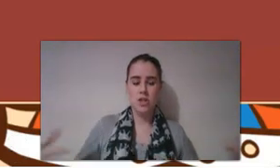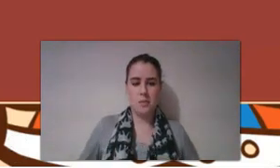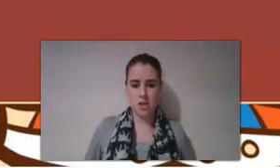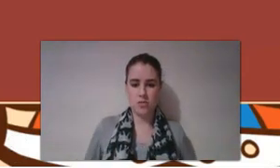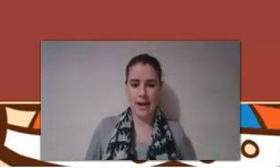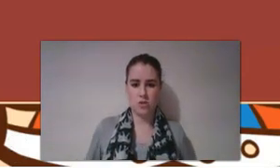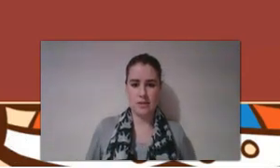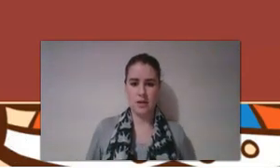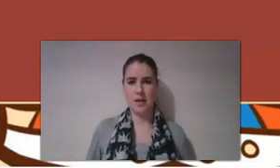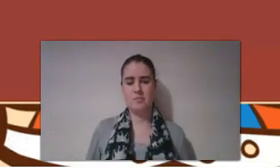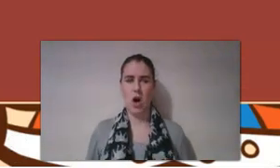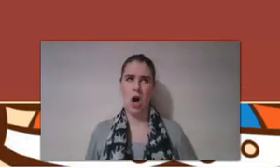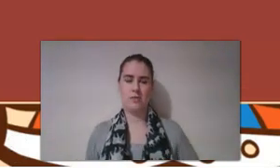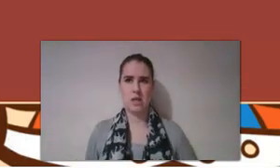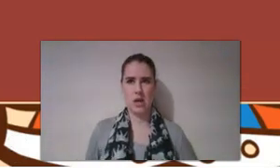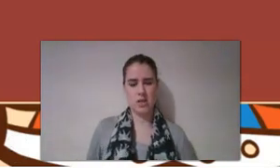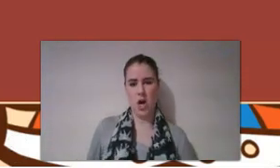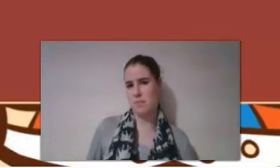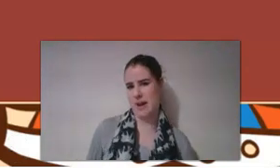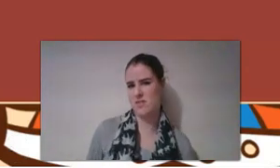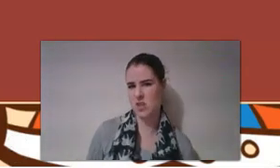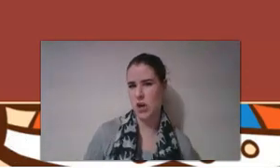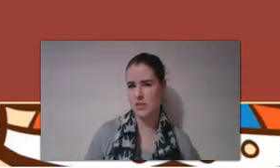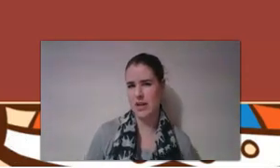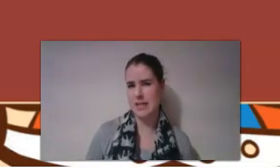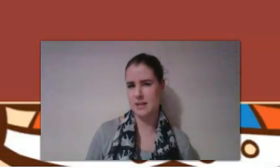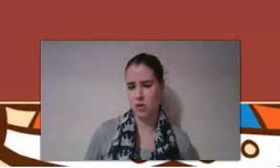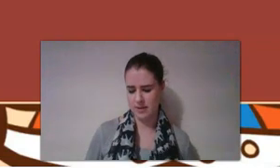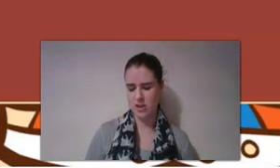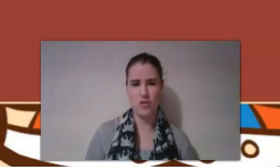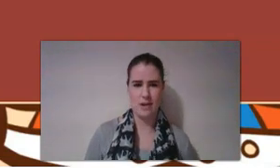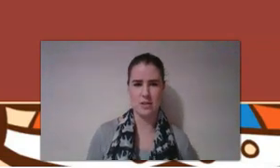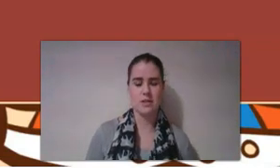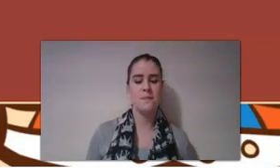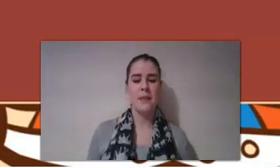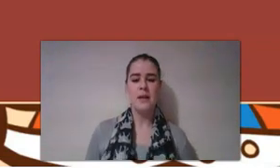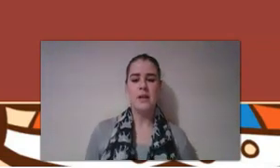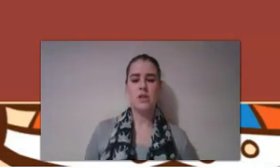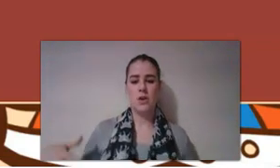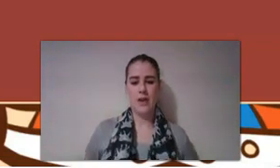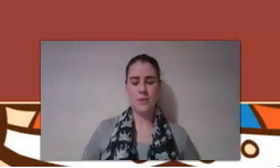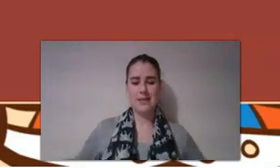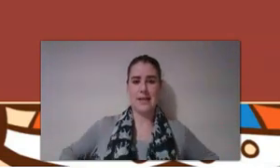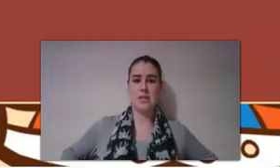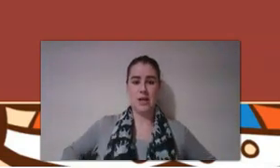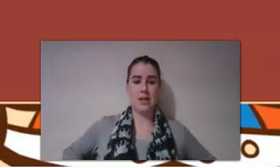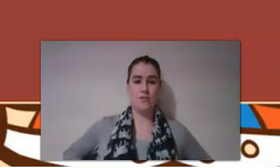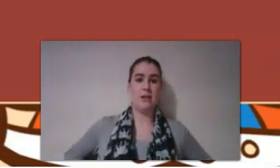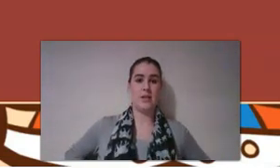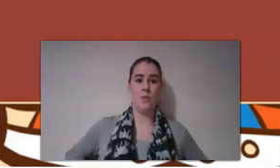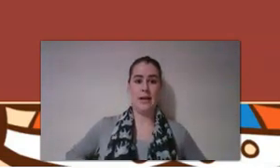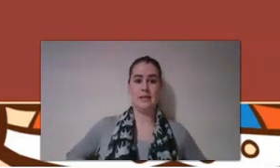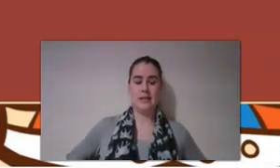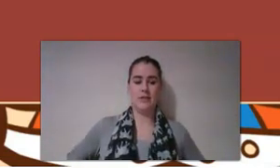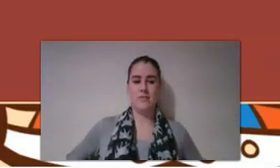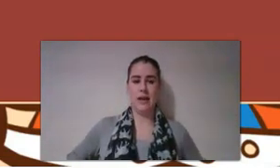legs. So, it almost creates almost like a half skirt, half pant kind of idea, almost like trousers. So that would sit tightly